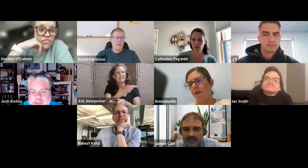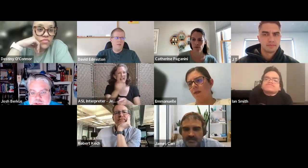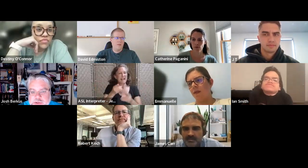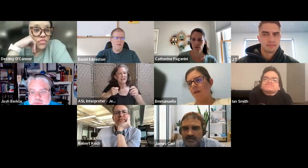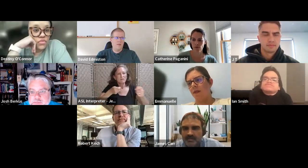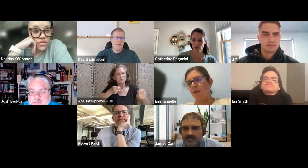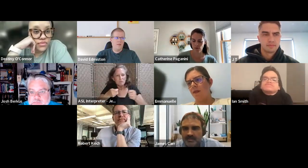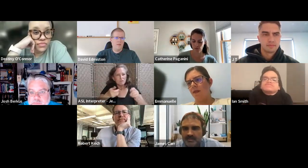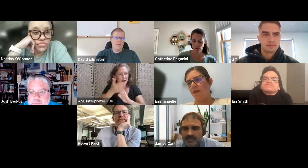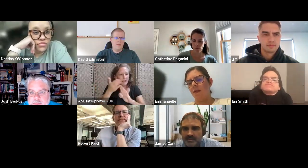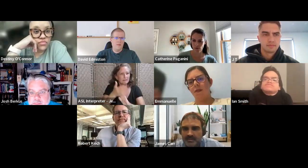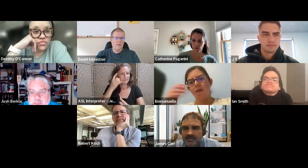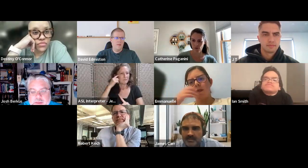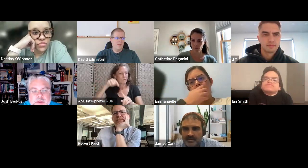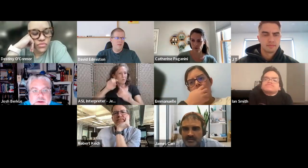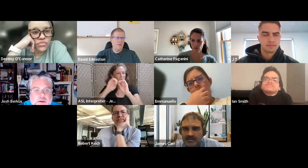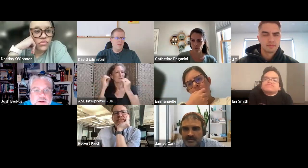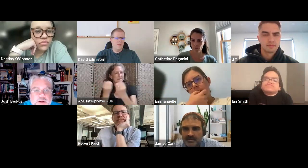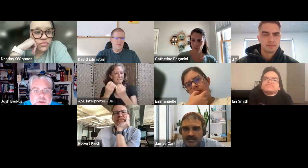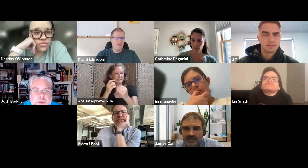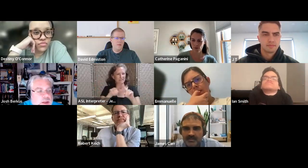the organization